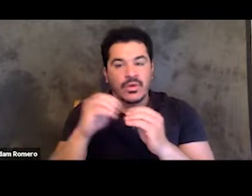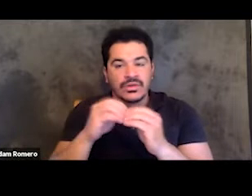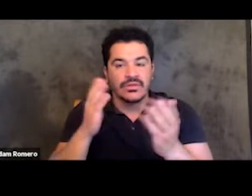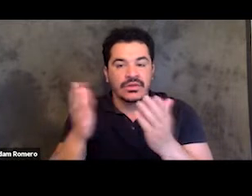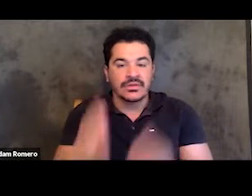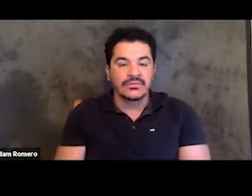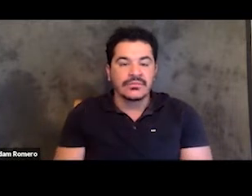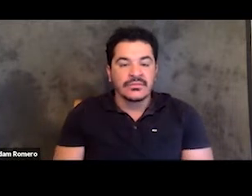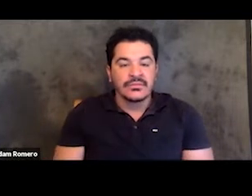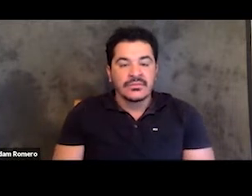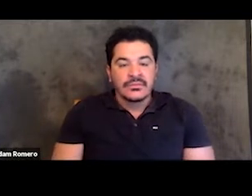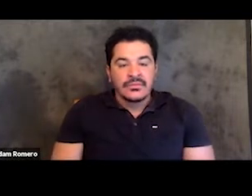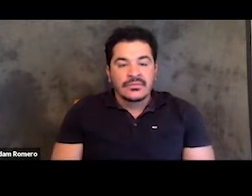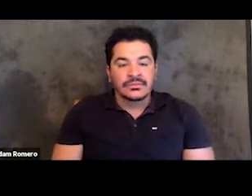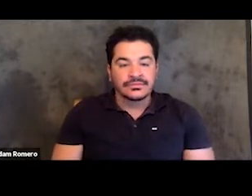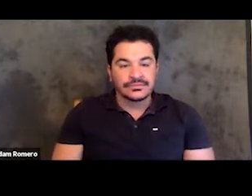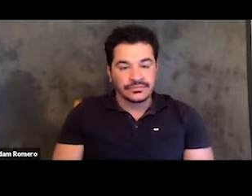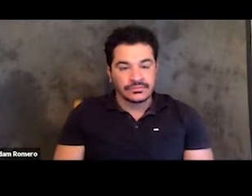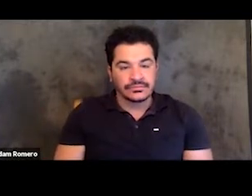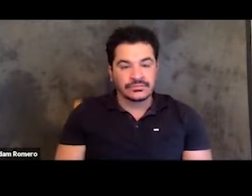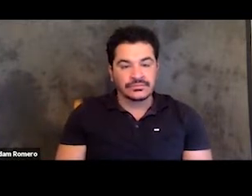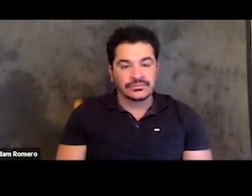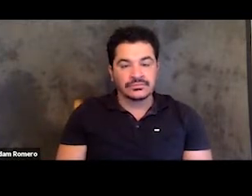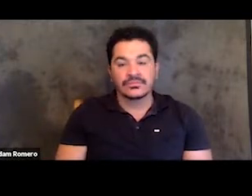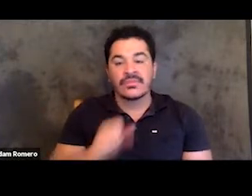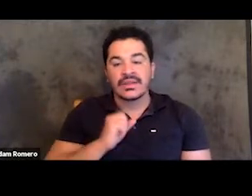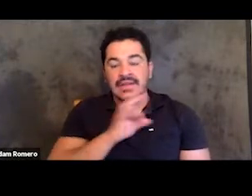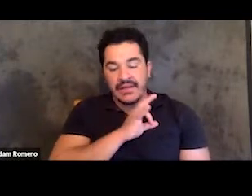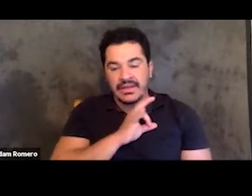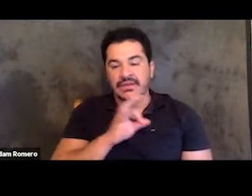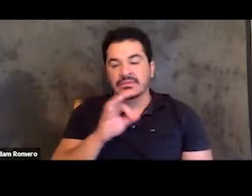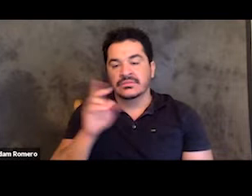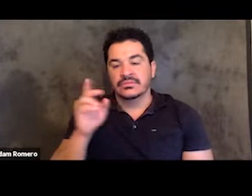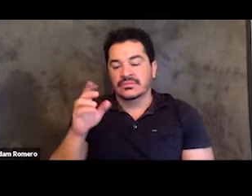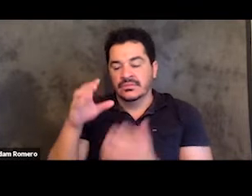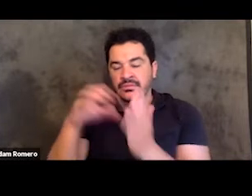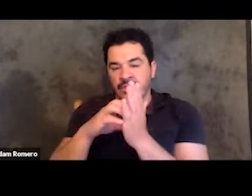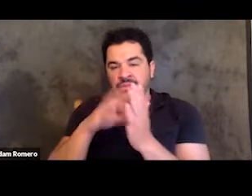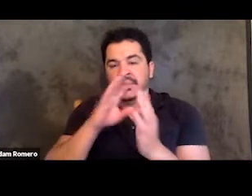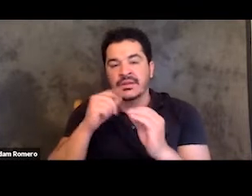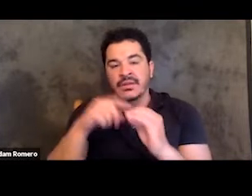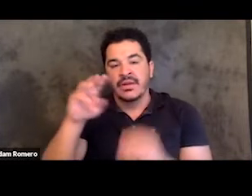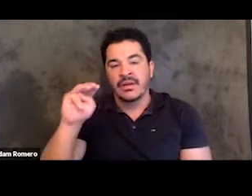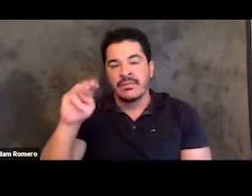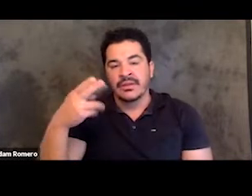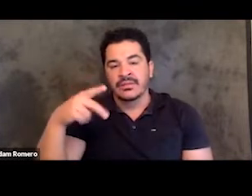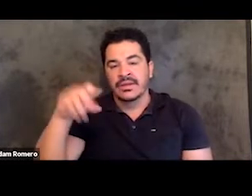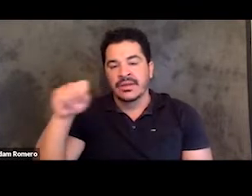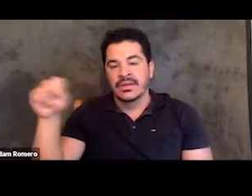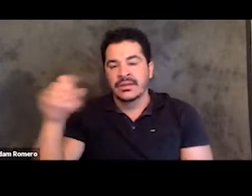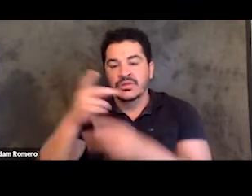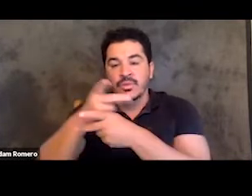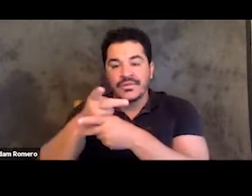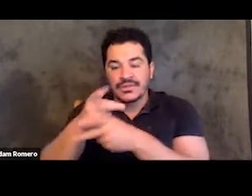The staffing includes a discussion around supervision, MHPSS supervision, and what that is.